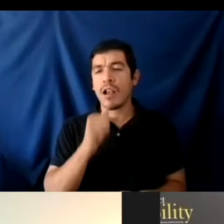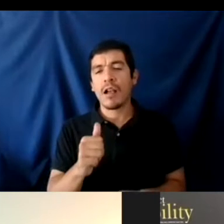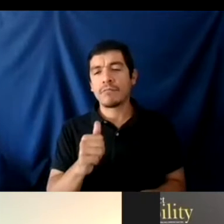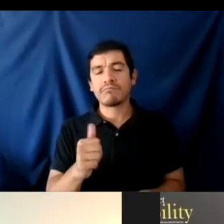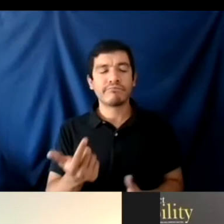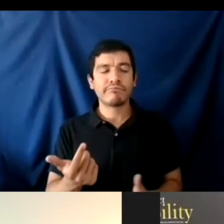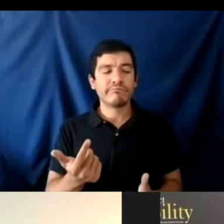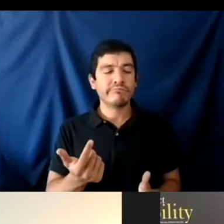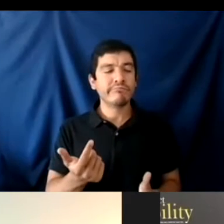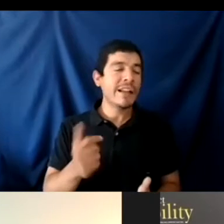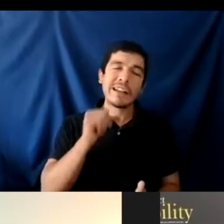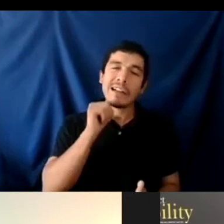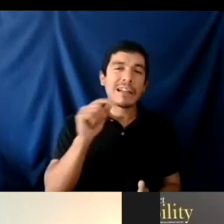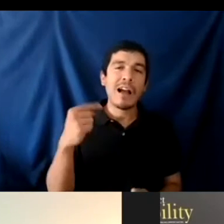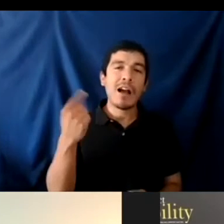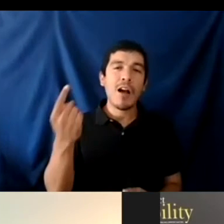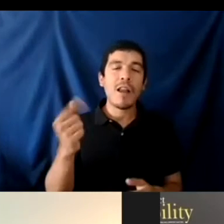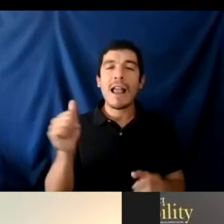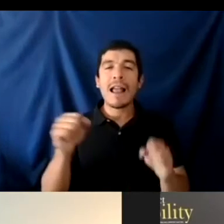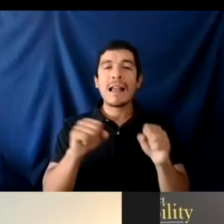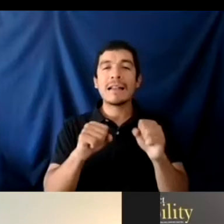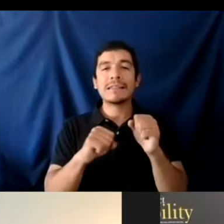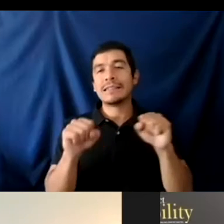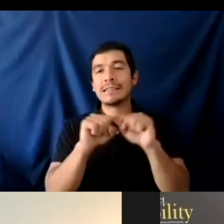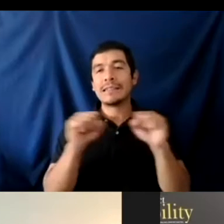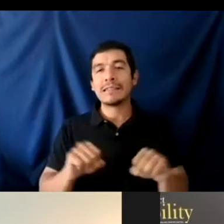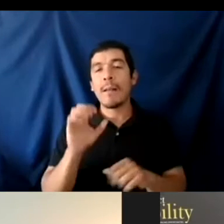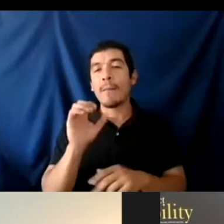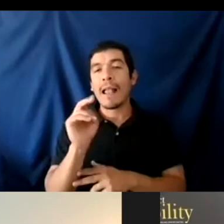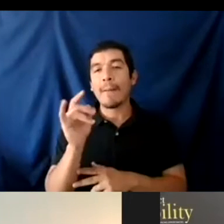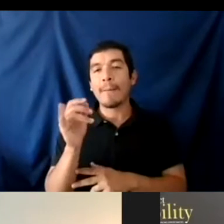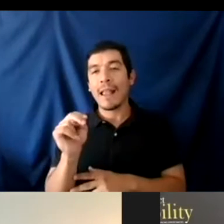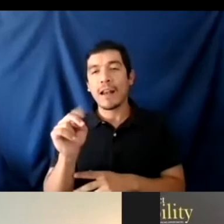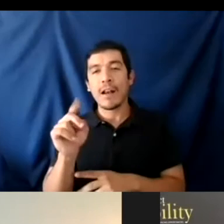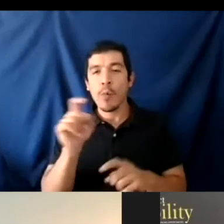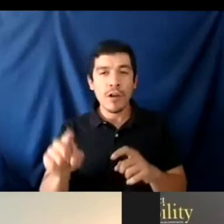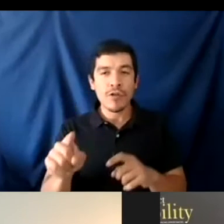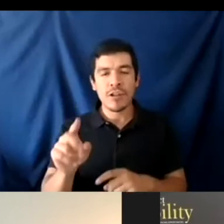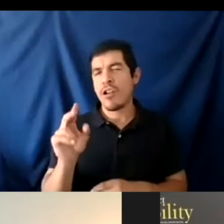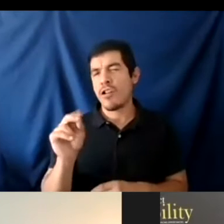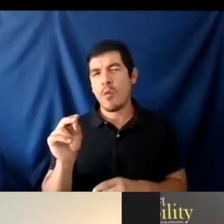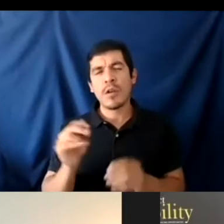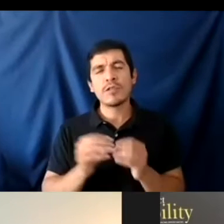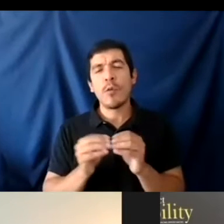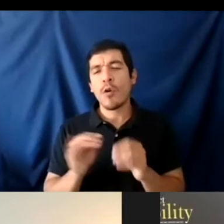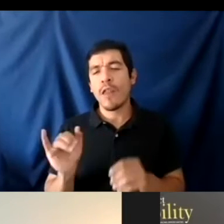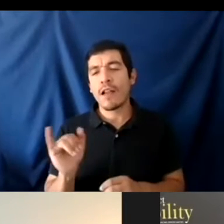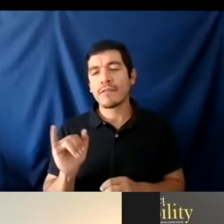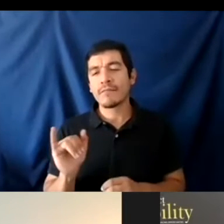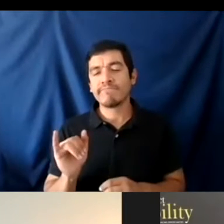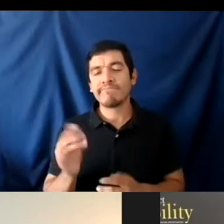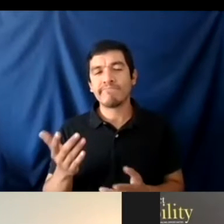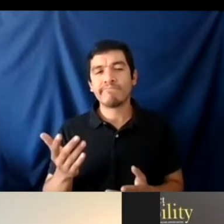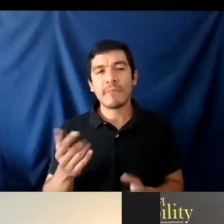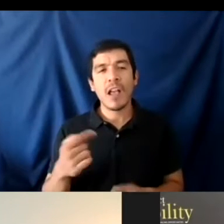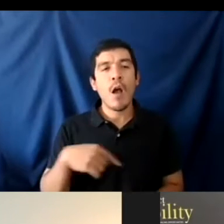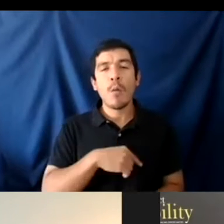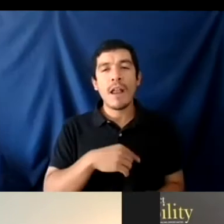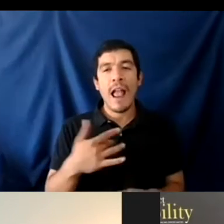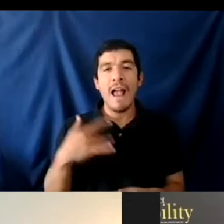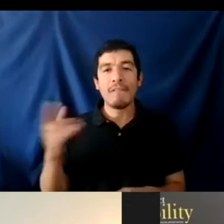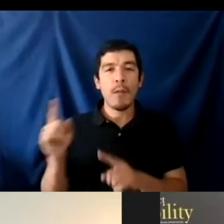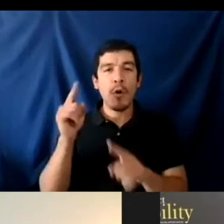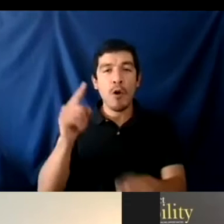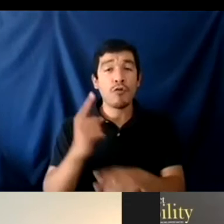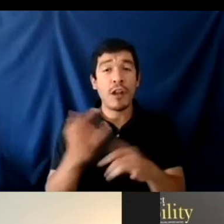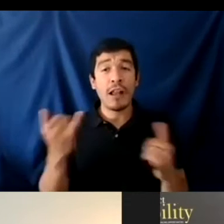it's not just a systematic campaign candidate questionnaire, but we've got them going out right now